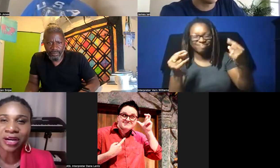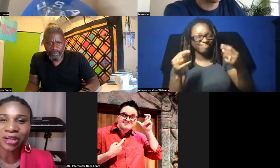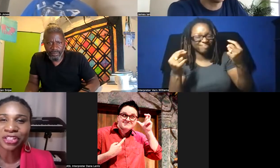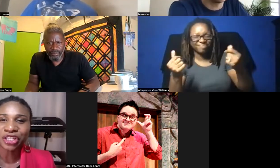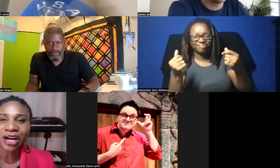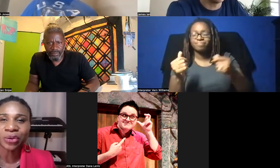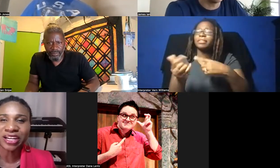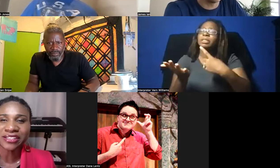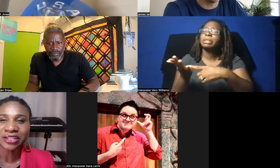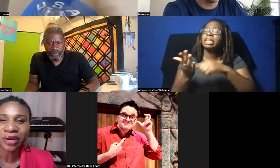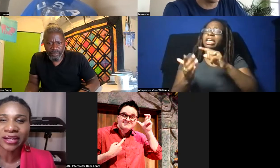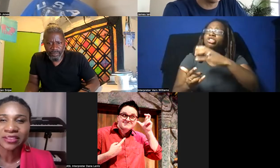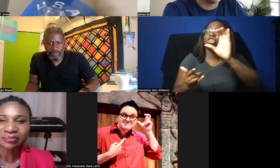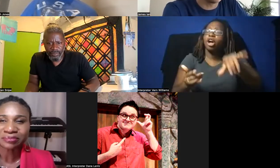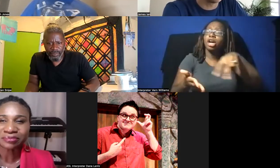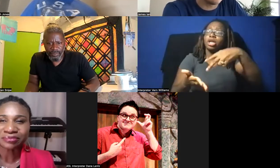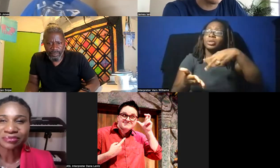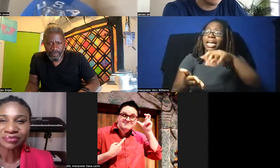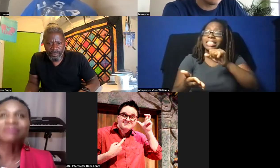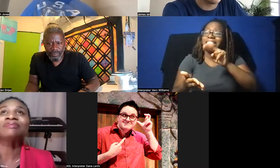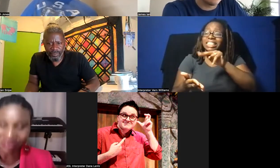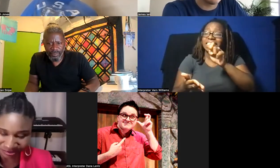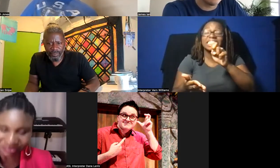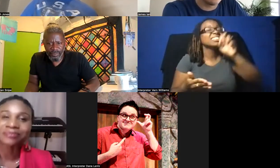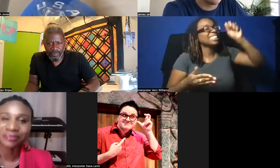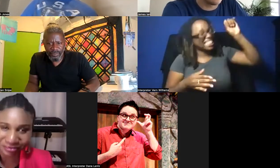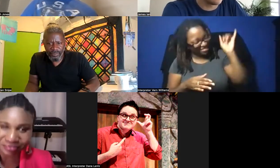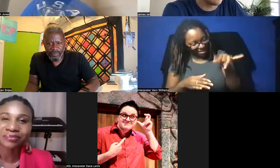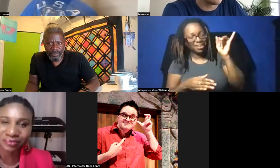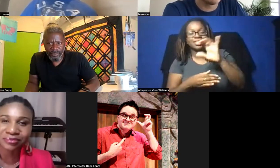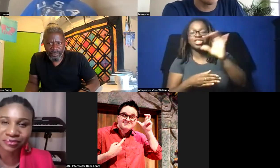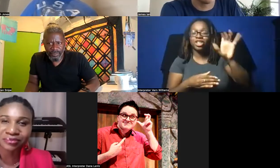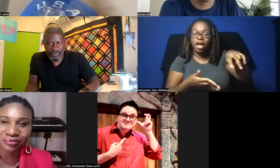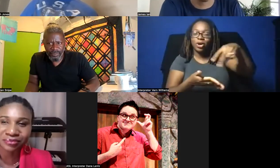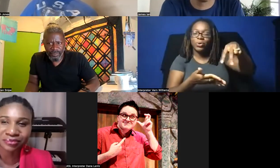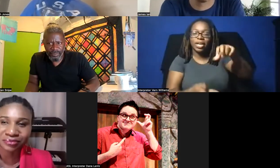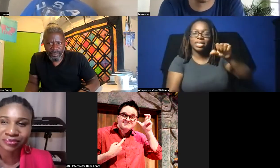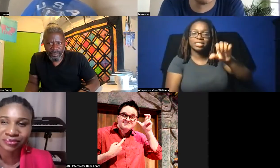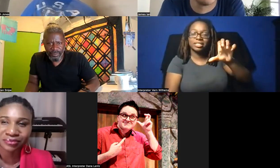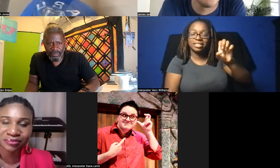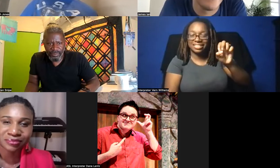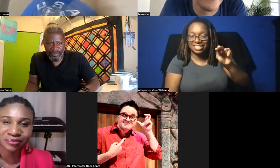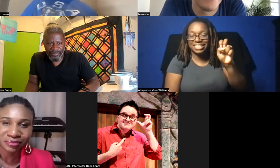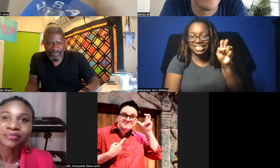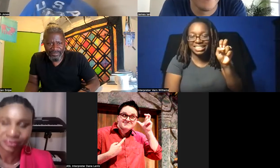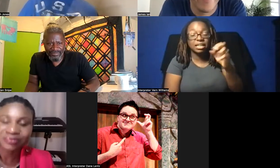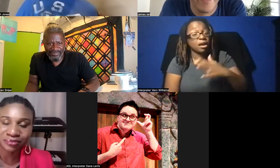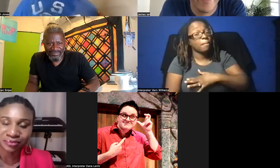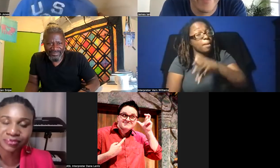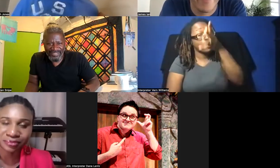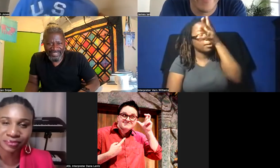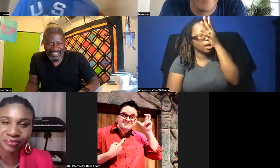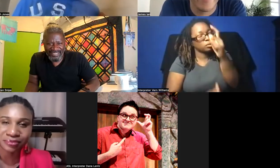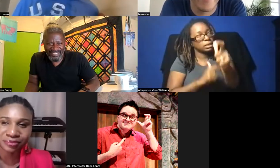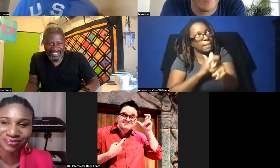You're talking about the Chicago dance scene, right? The Chicago dance scene. My dad was a big house head. Like before